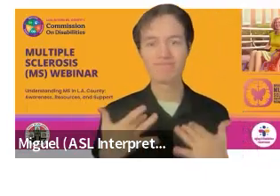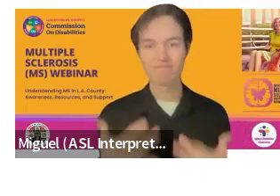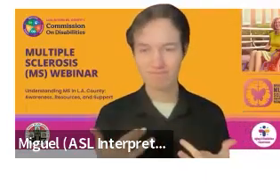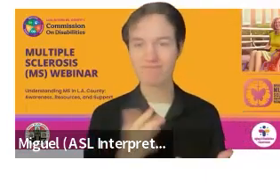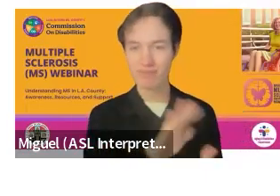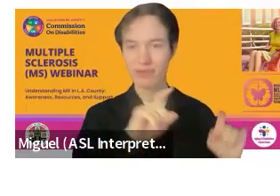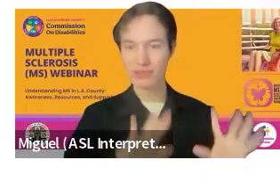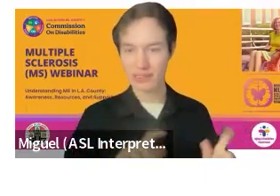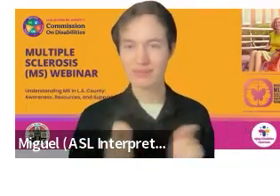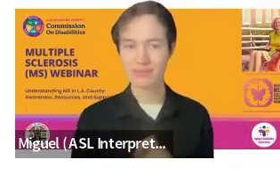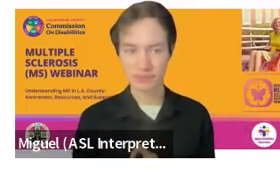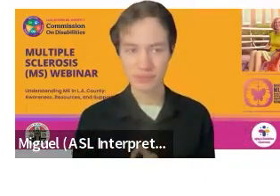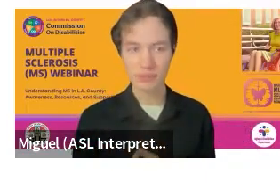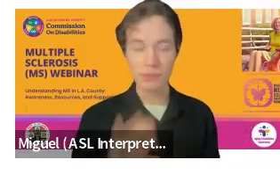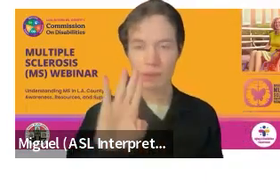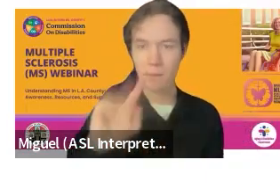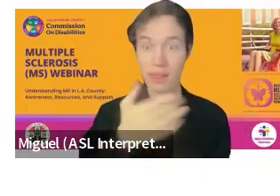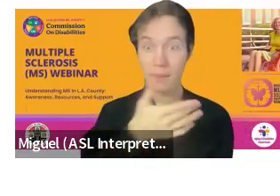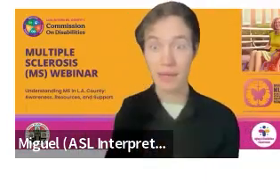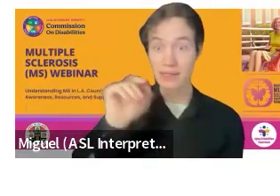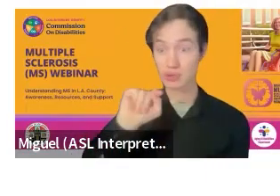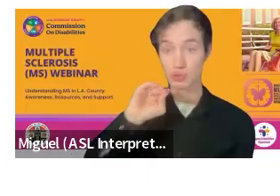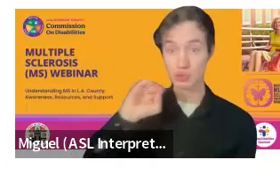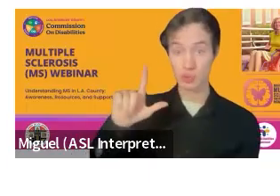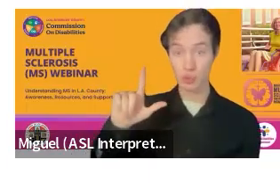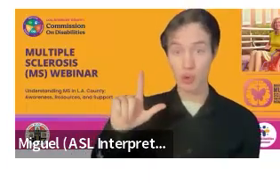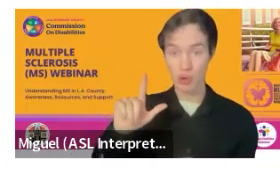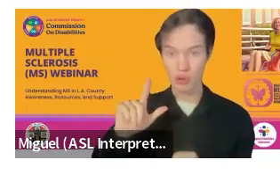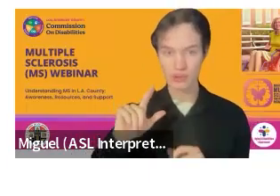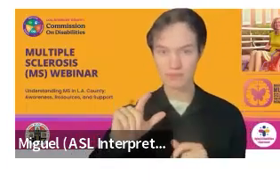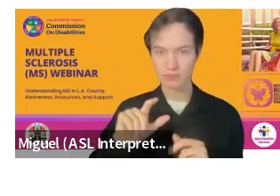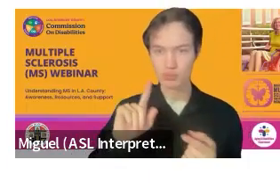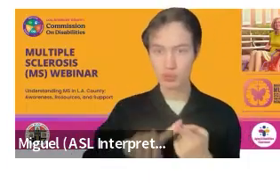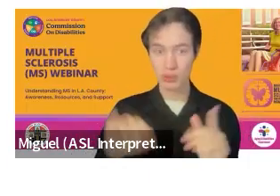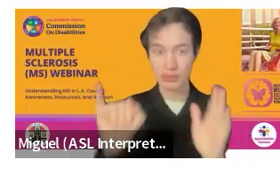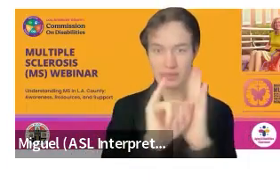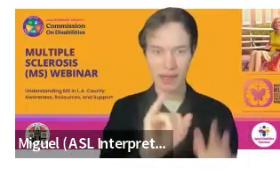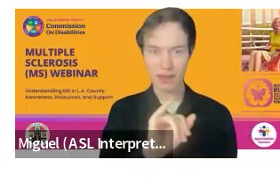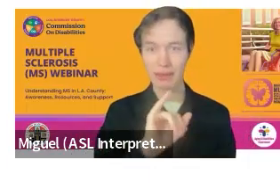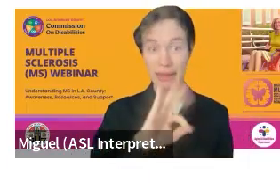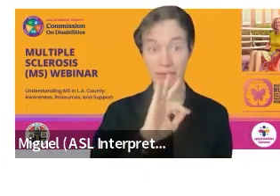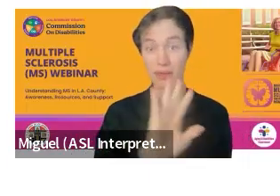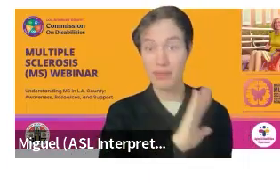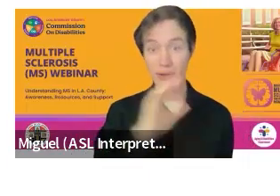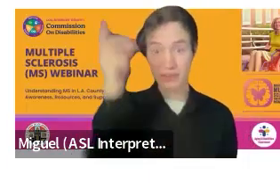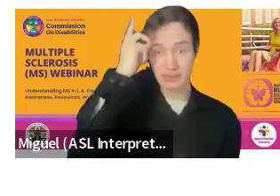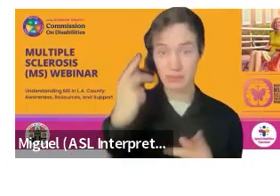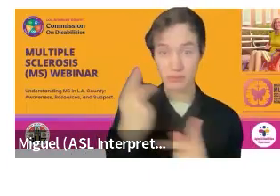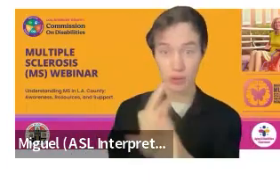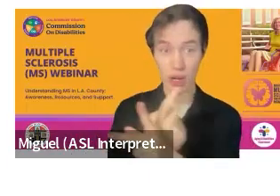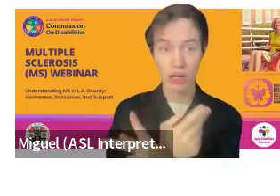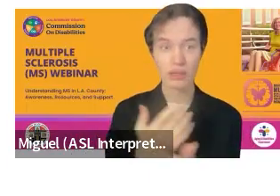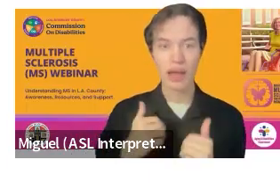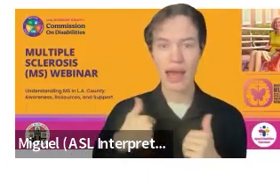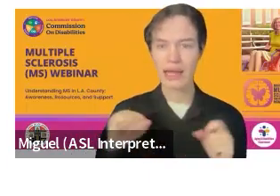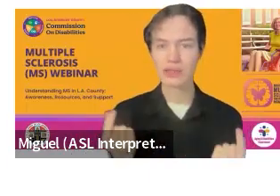importantly, the best tool that we have for monitoring for progression is actually the timed 25-foot walk test. So I measure how long it